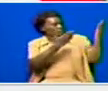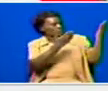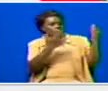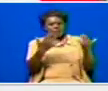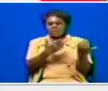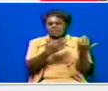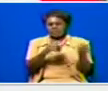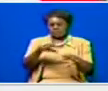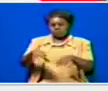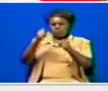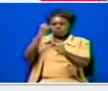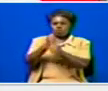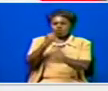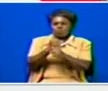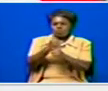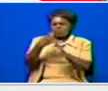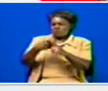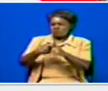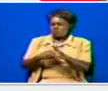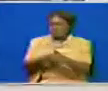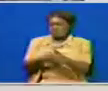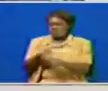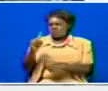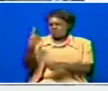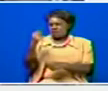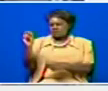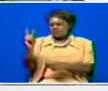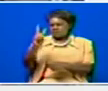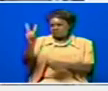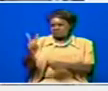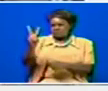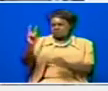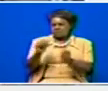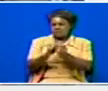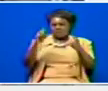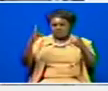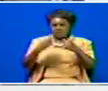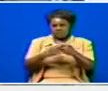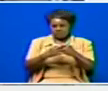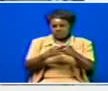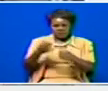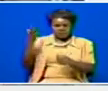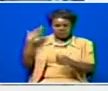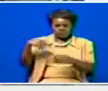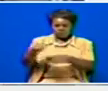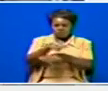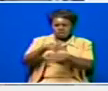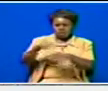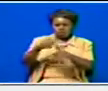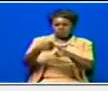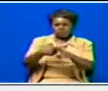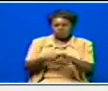up his new role with effect from 1st of February 2018. Muganda, who was at Nation Media Group since